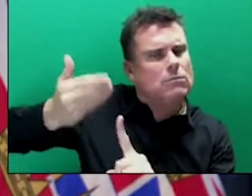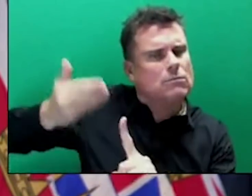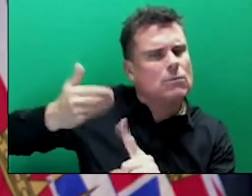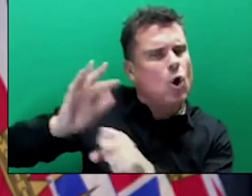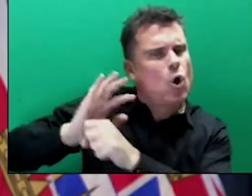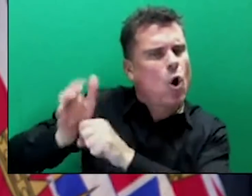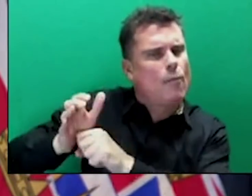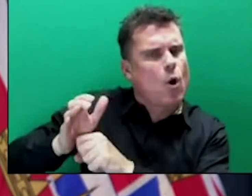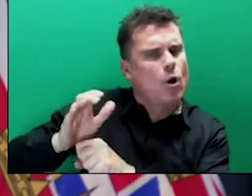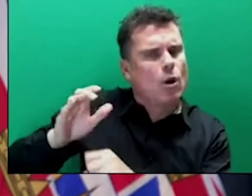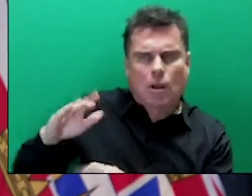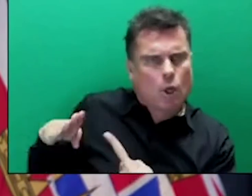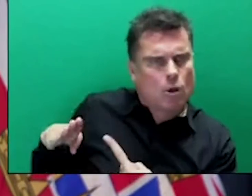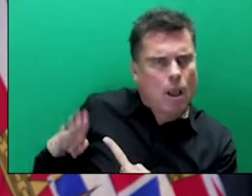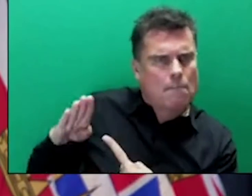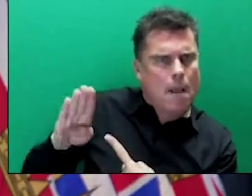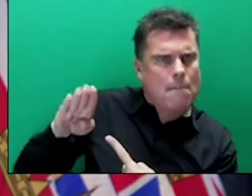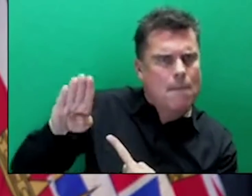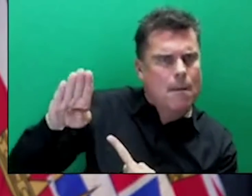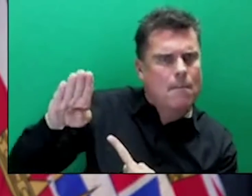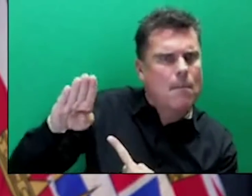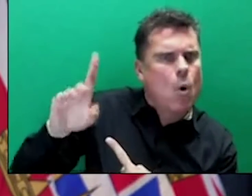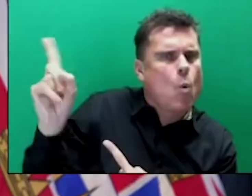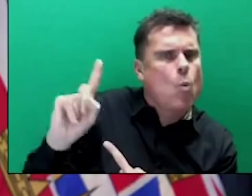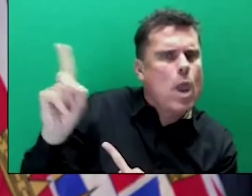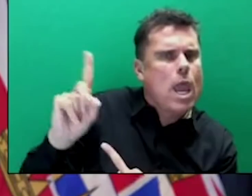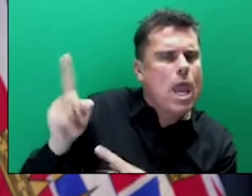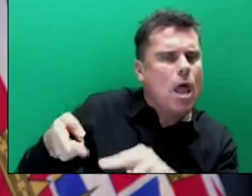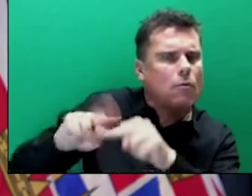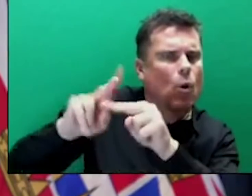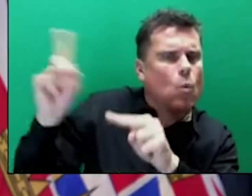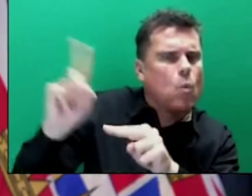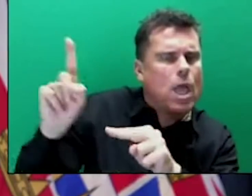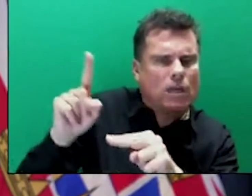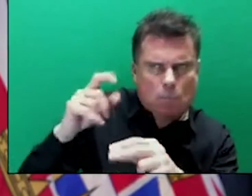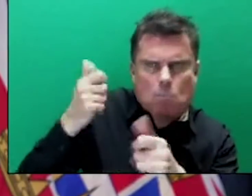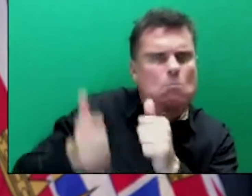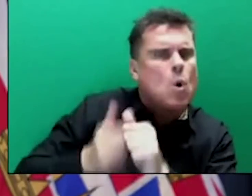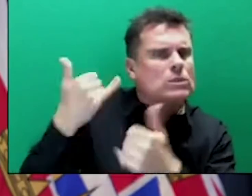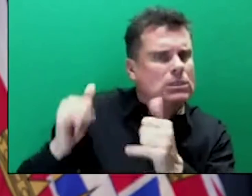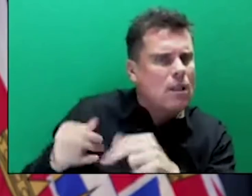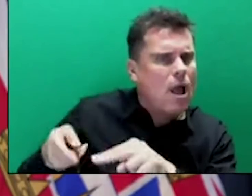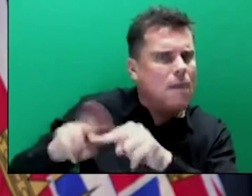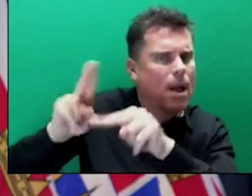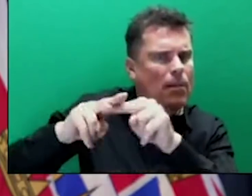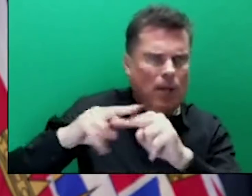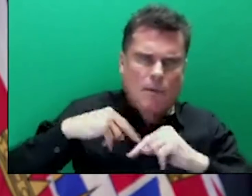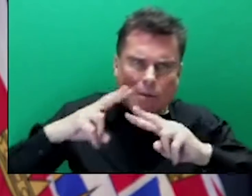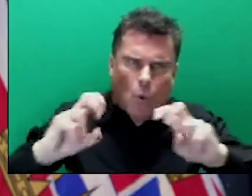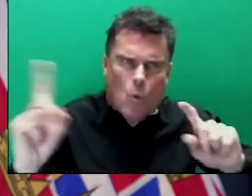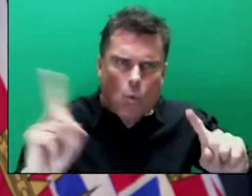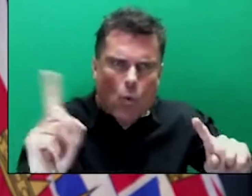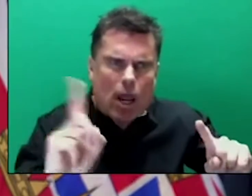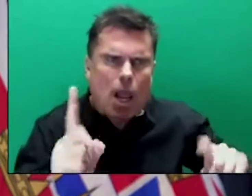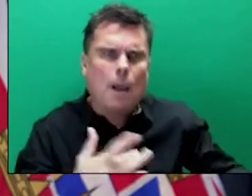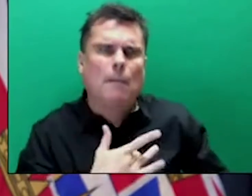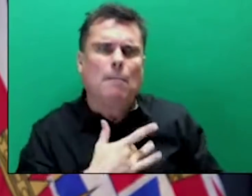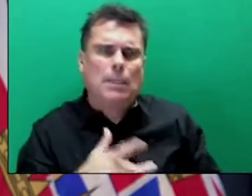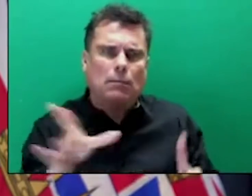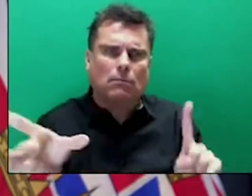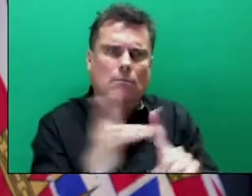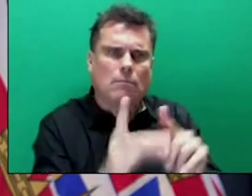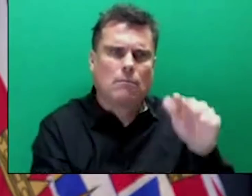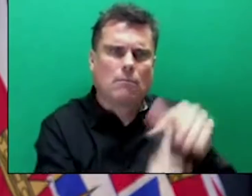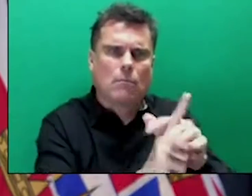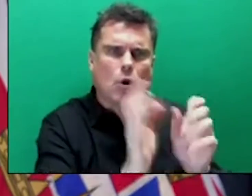on the upswing, and understanding where the transmission events are happening. We recognize that we are seeing